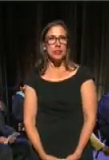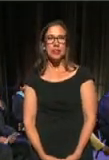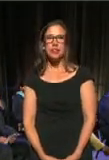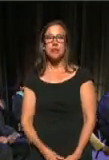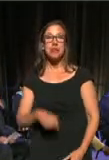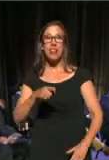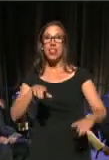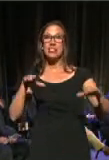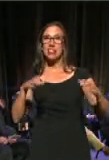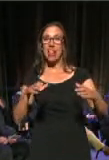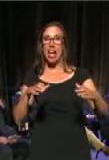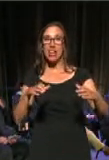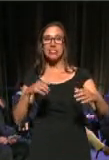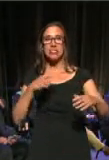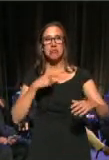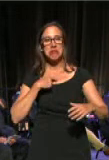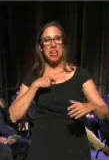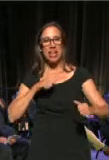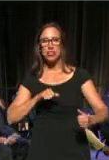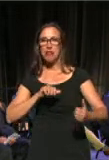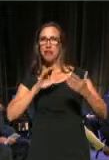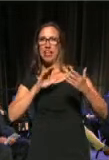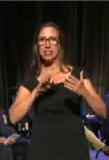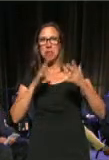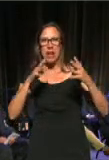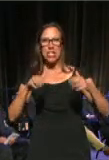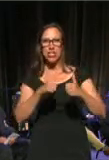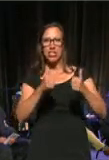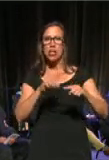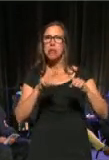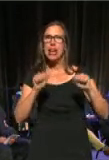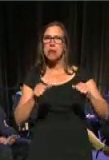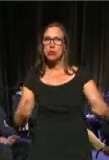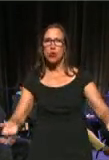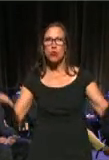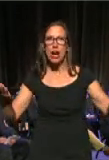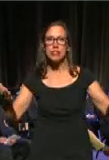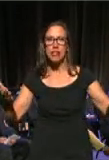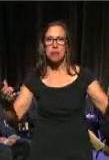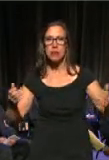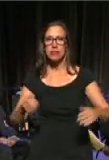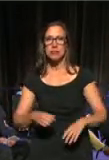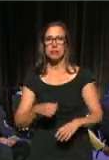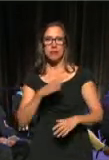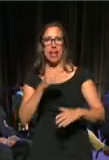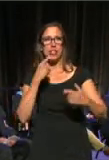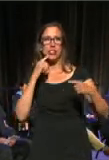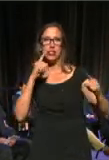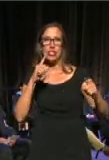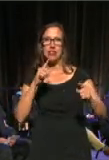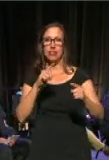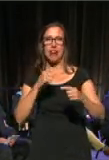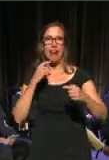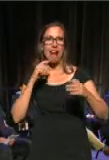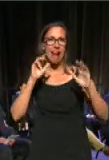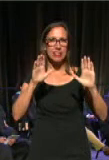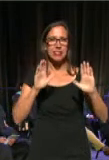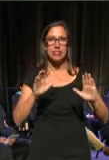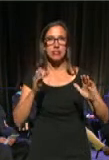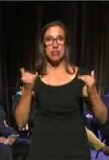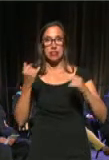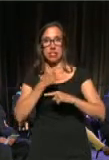This class has faced tremendous challenges, but was able to rise up and overcome these obstacles and achieve excellence. Today, we